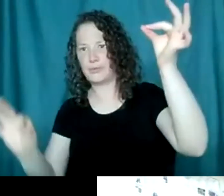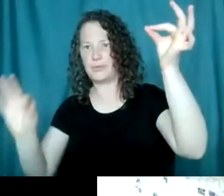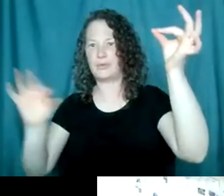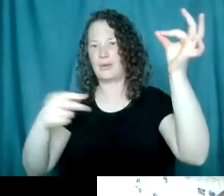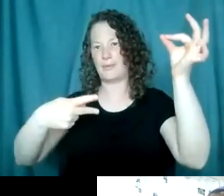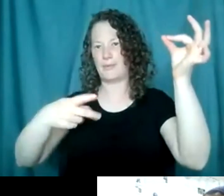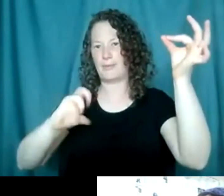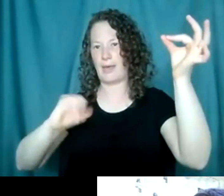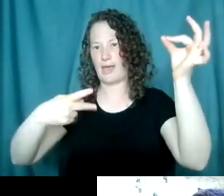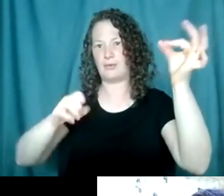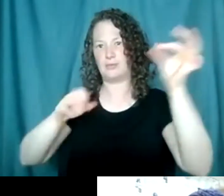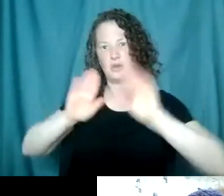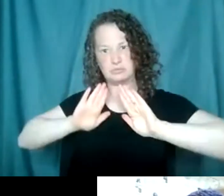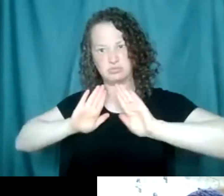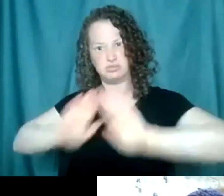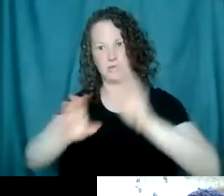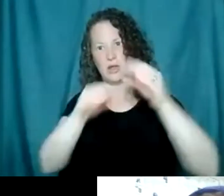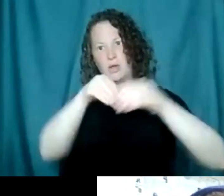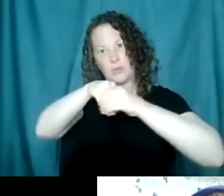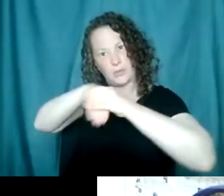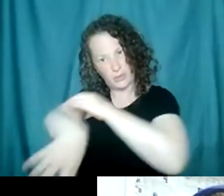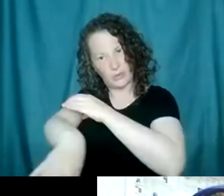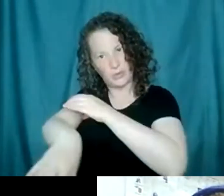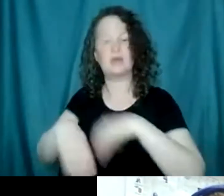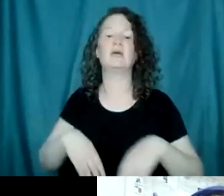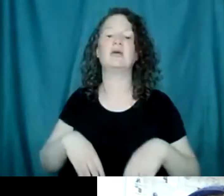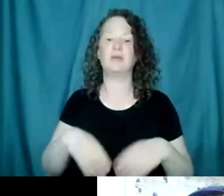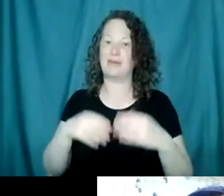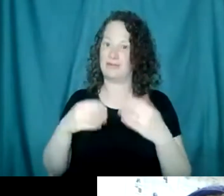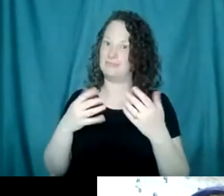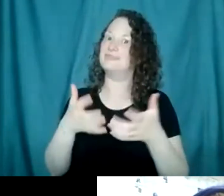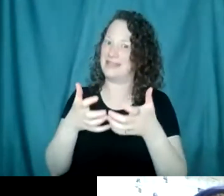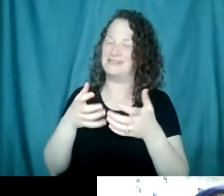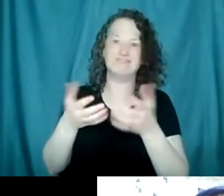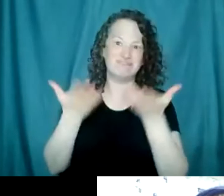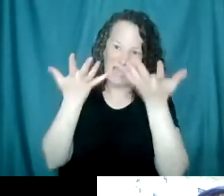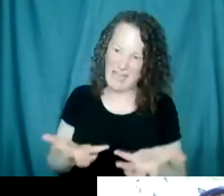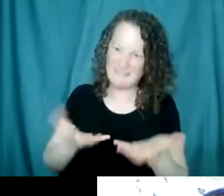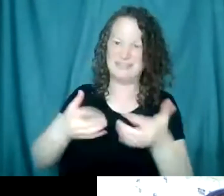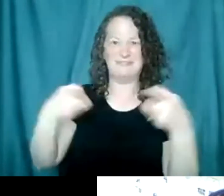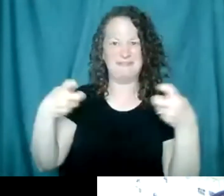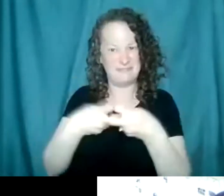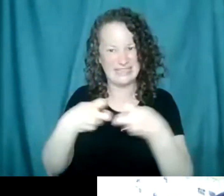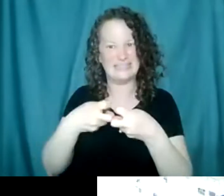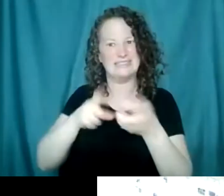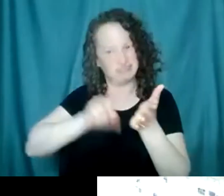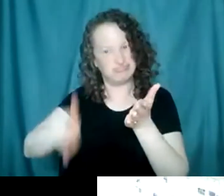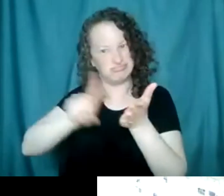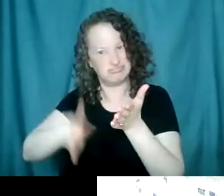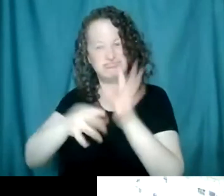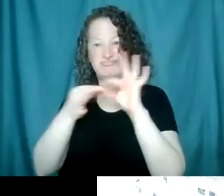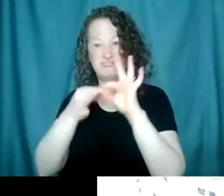force behind them. And a lot of physics research had to be done with this because the way